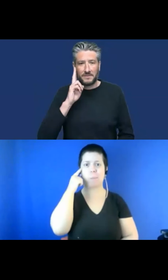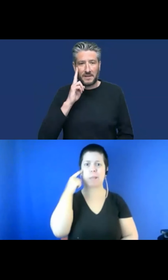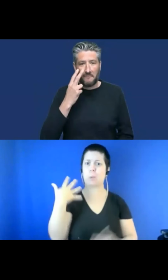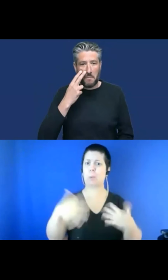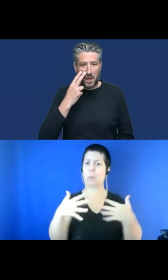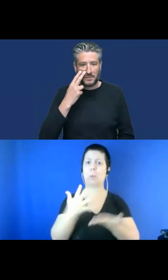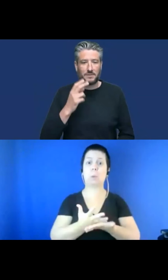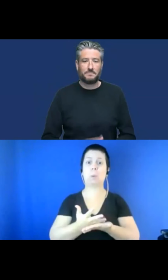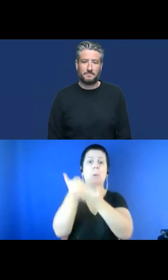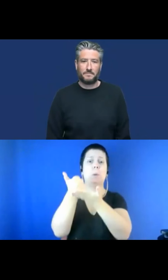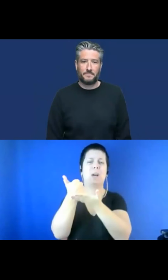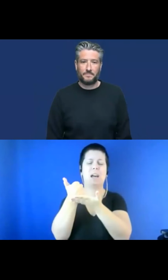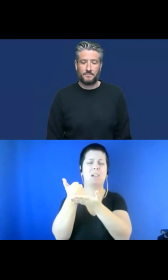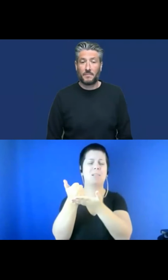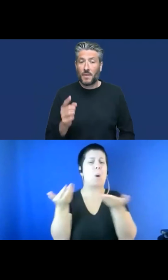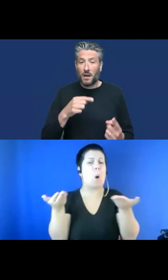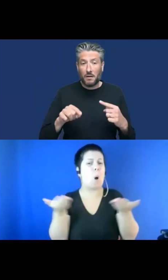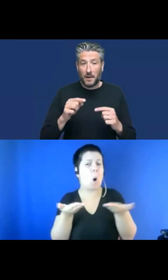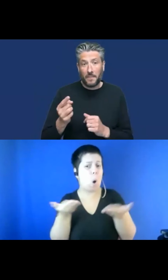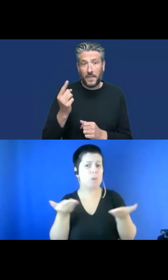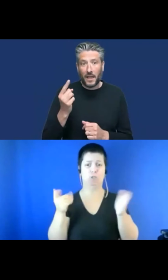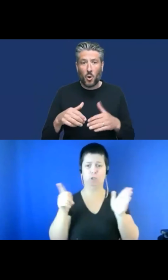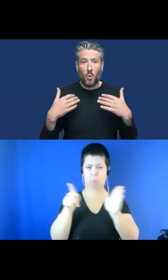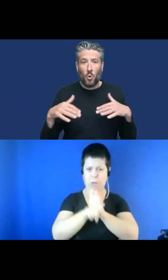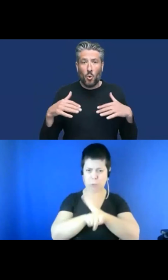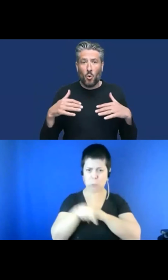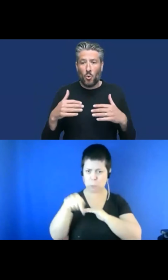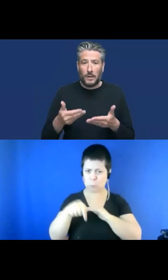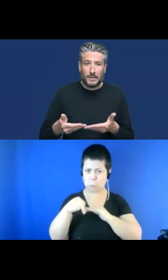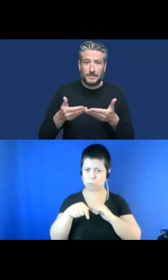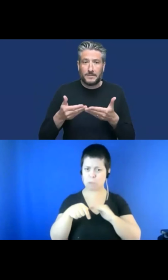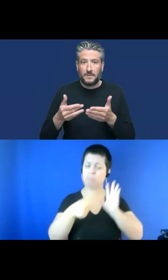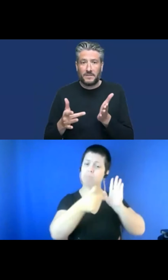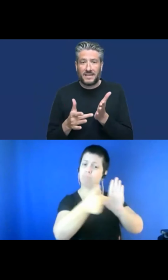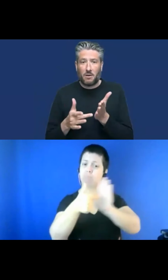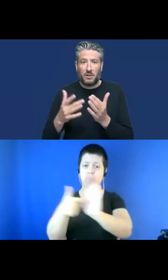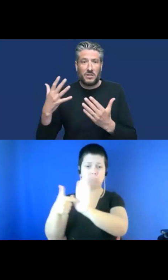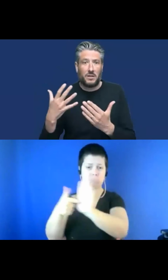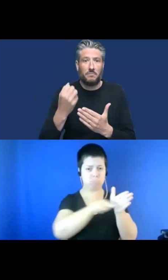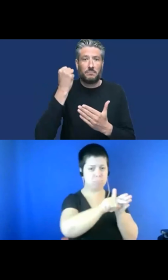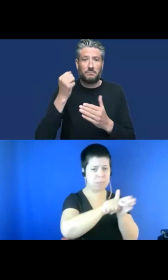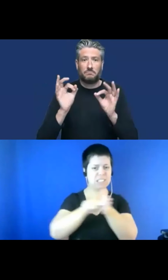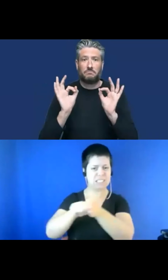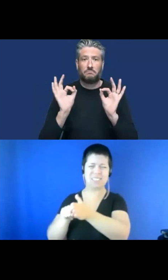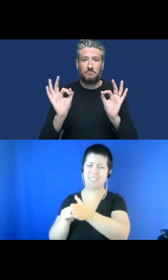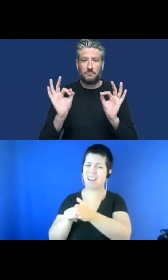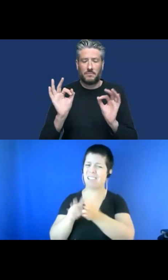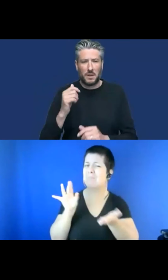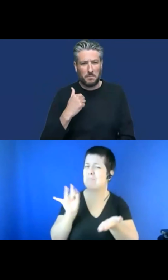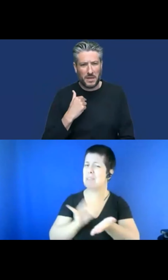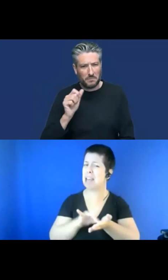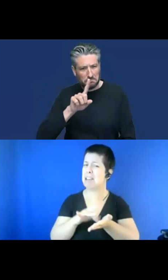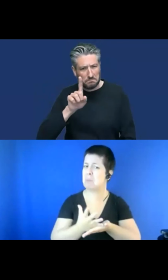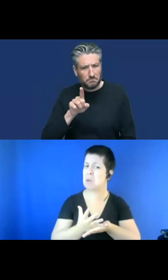The question that I'm asking today in the context of the research that I will present to you is that true?